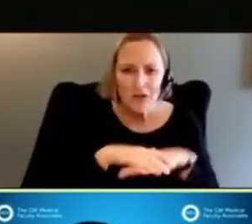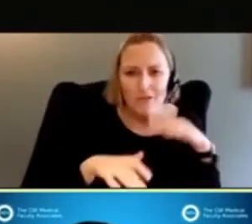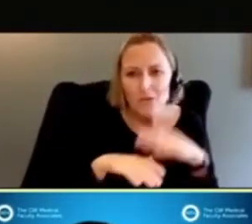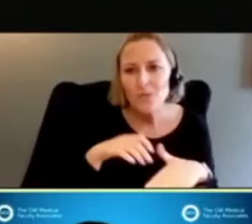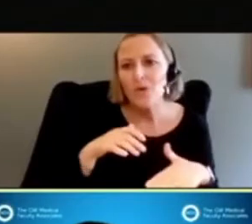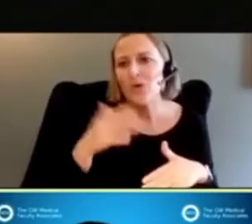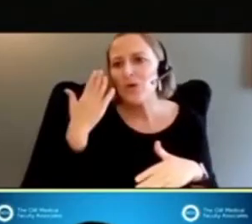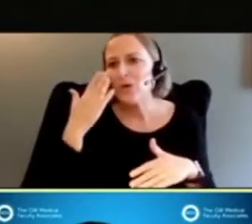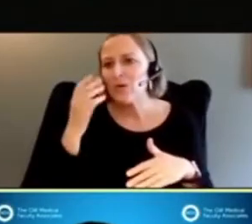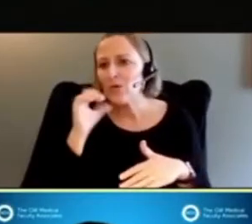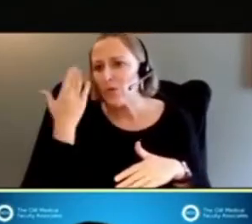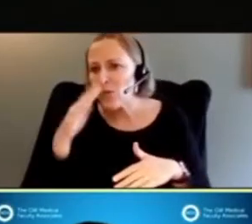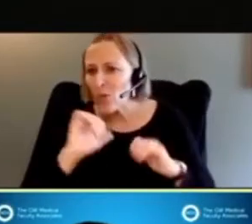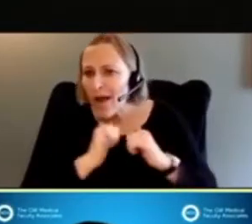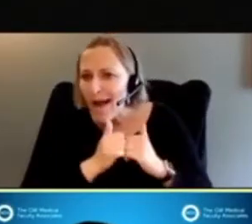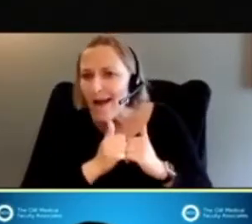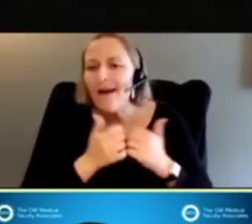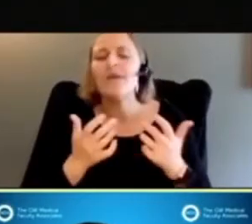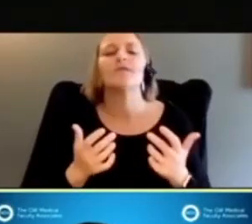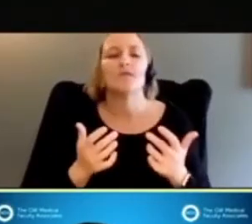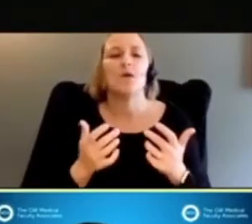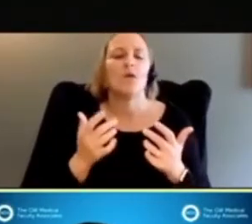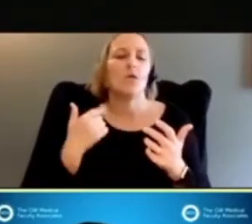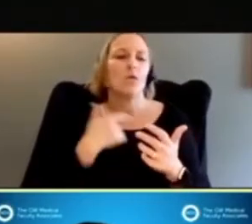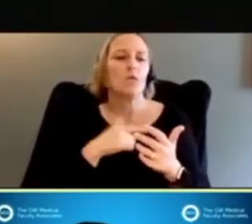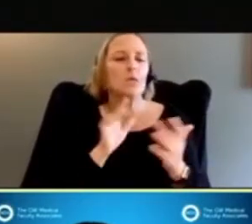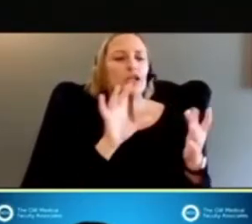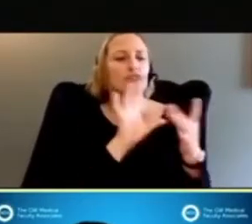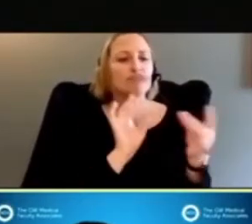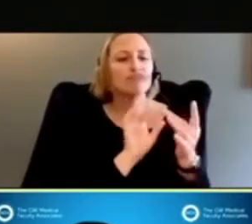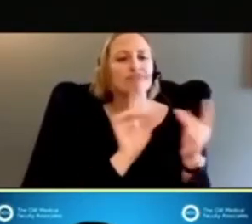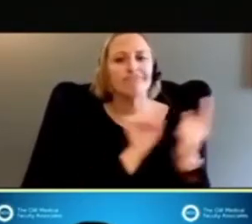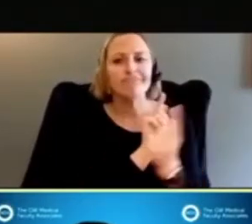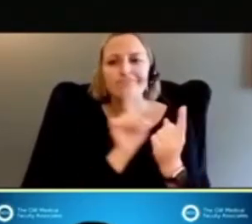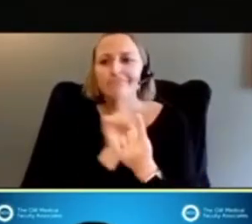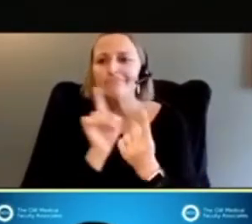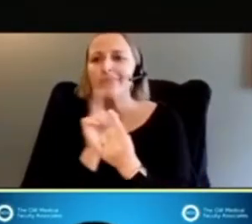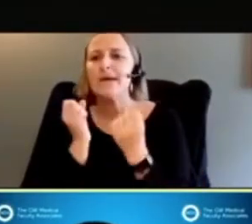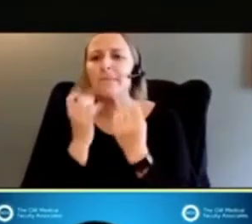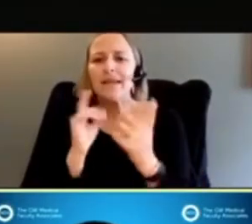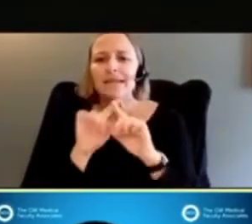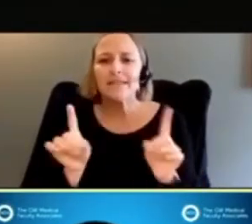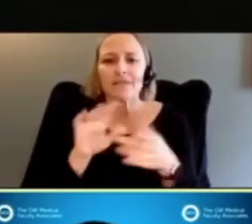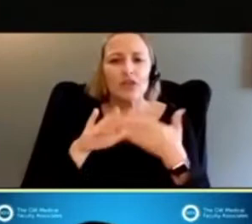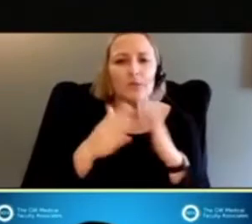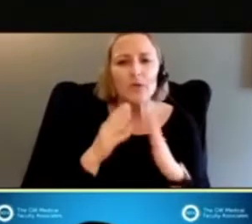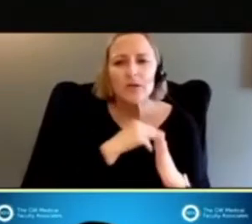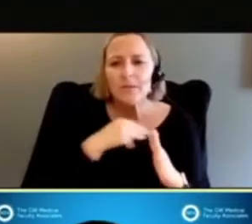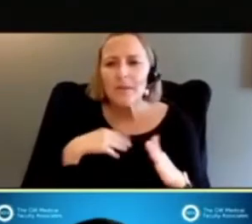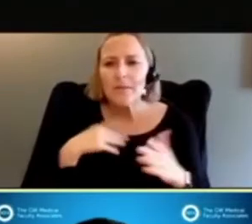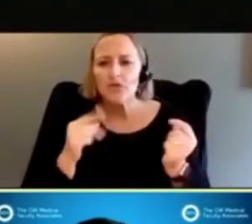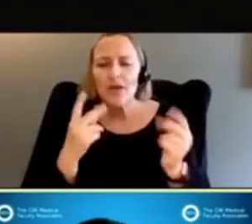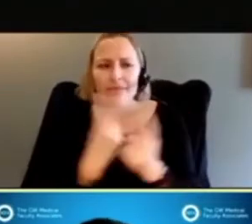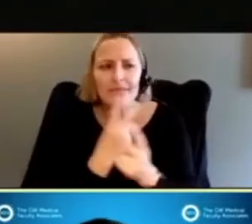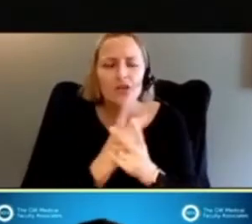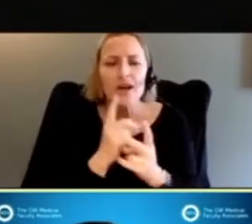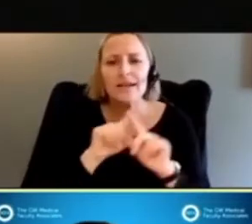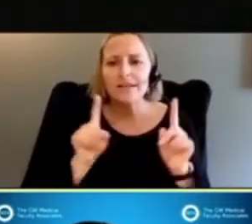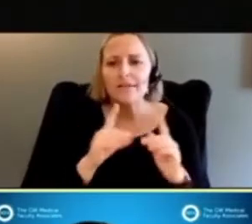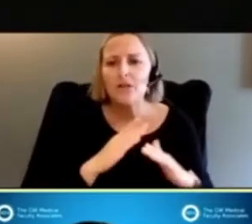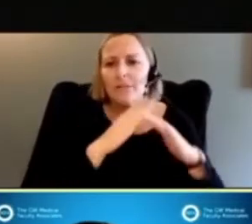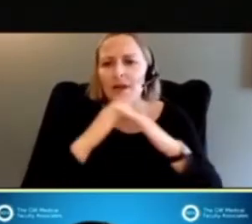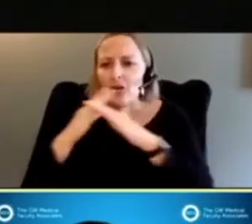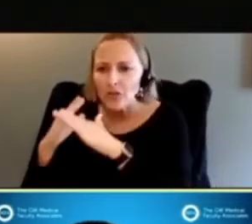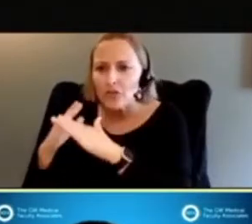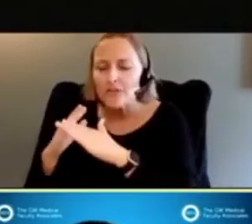So we spent a lot of time talking to community members, trying to understand what those barriers might be. And we continue to do that work